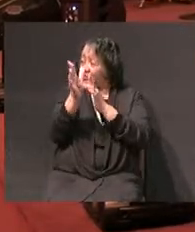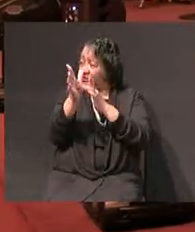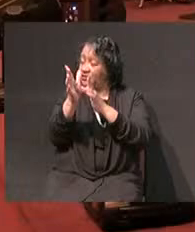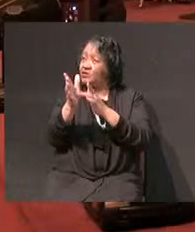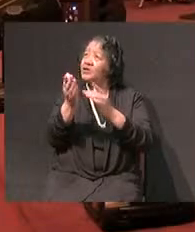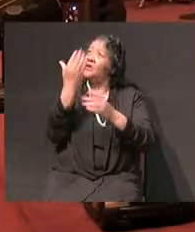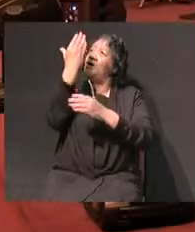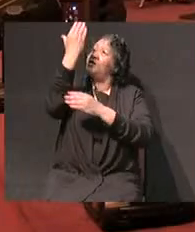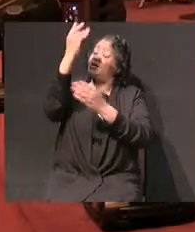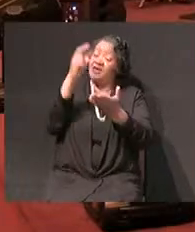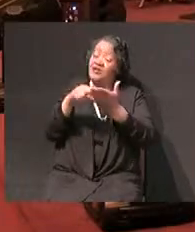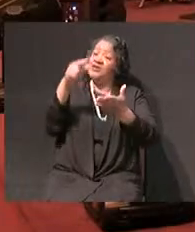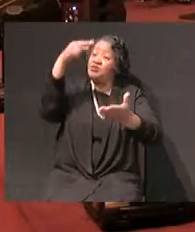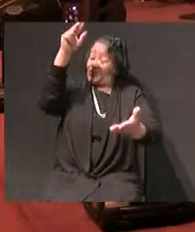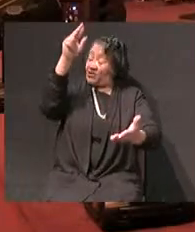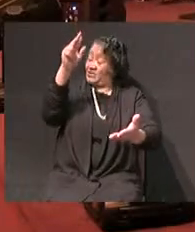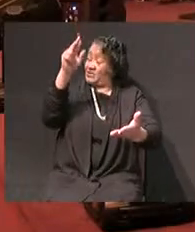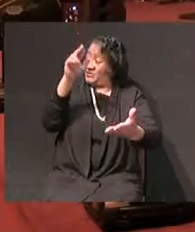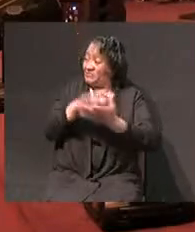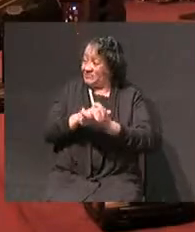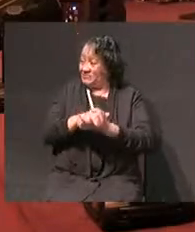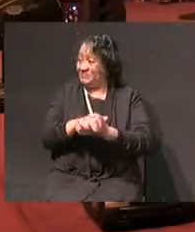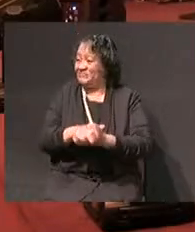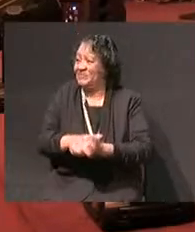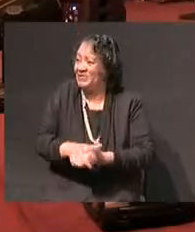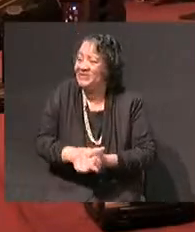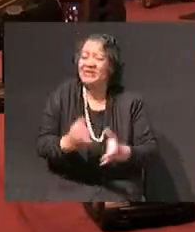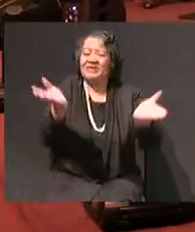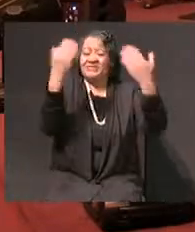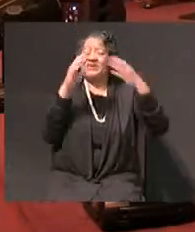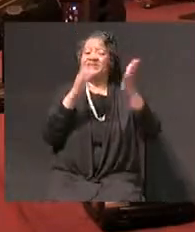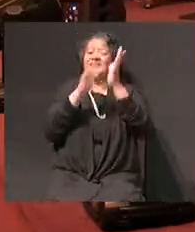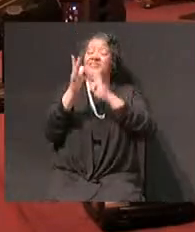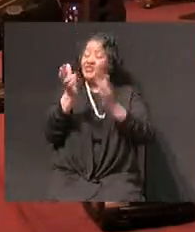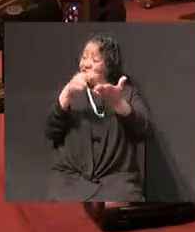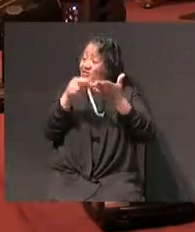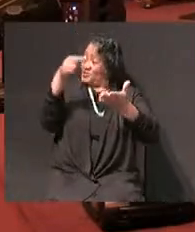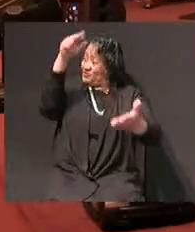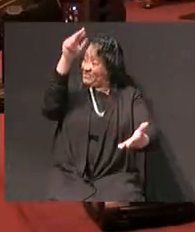he is risen. Come on, he is risen.